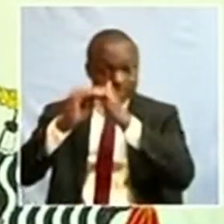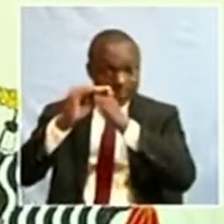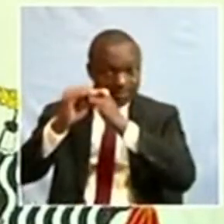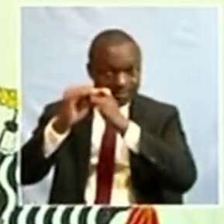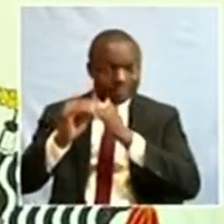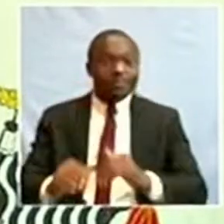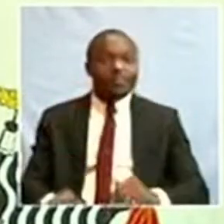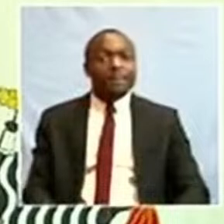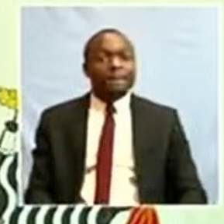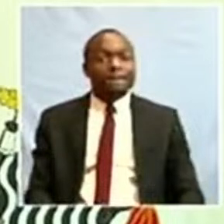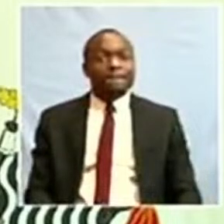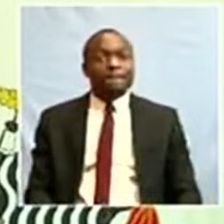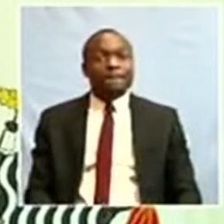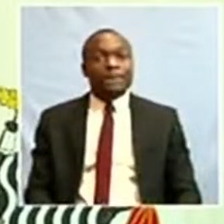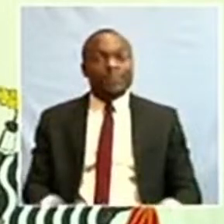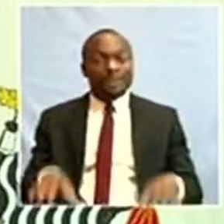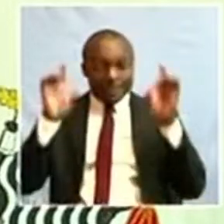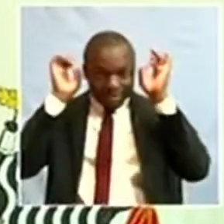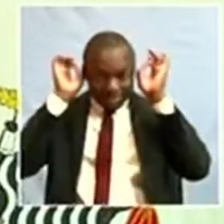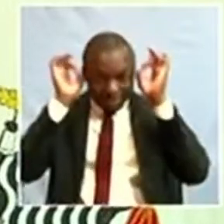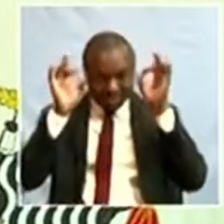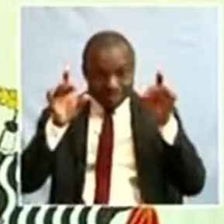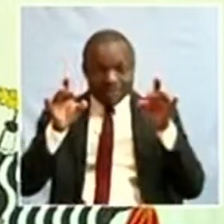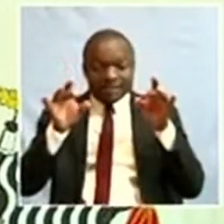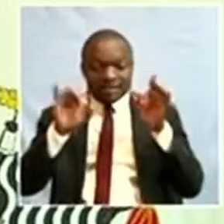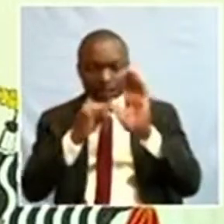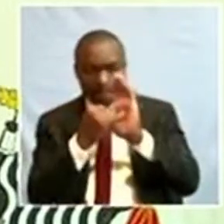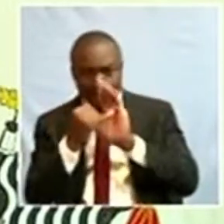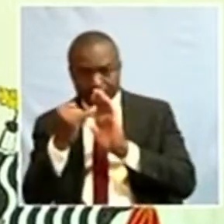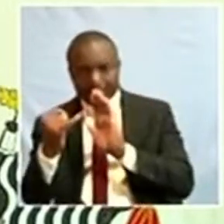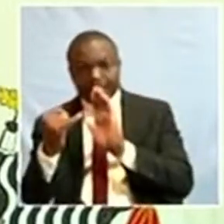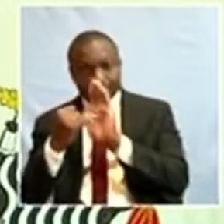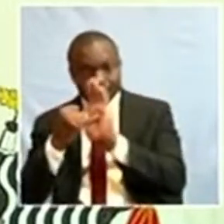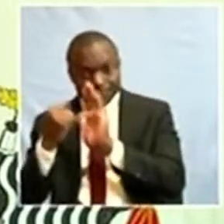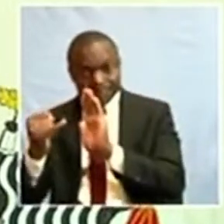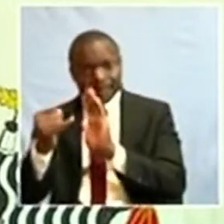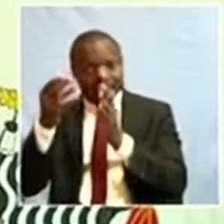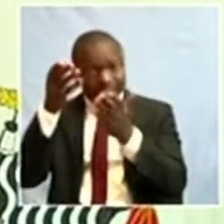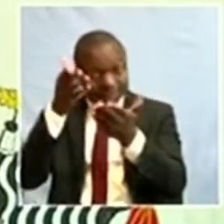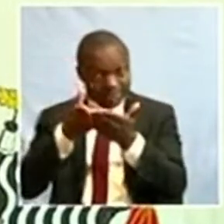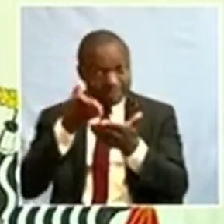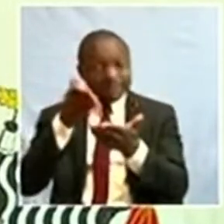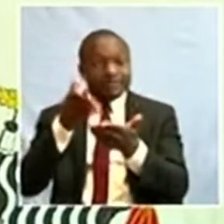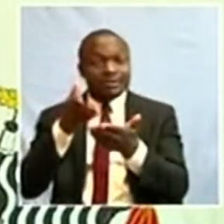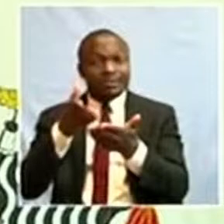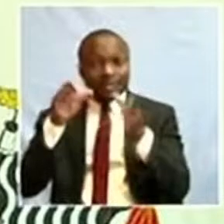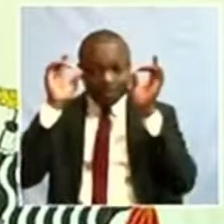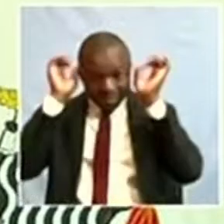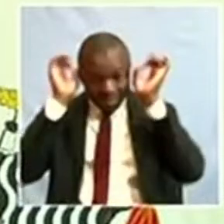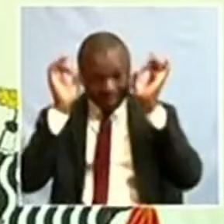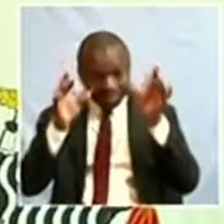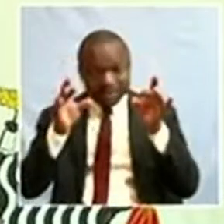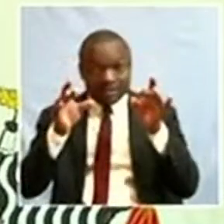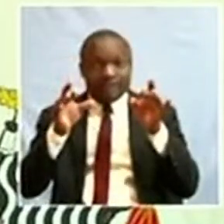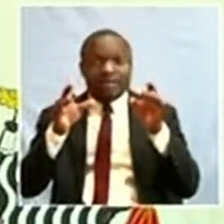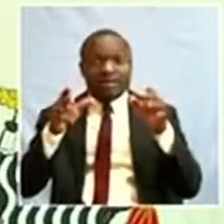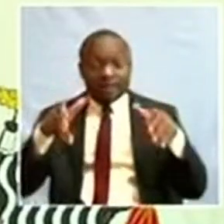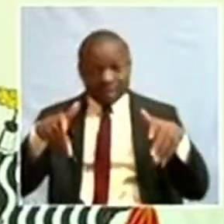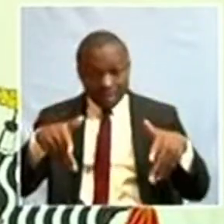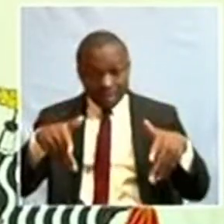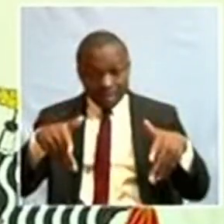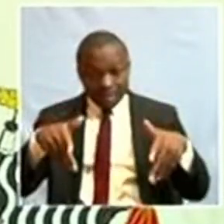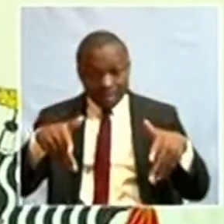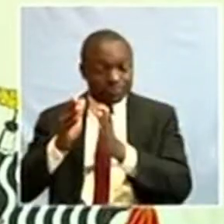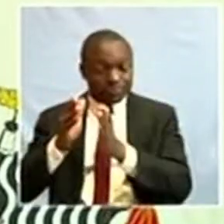where risks are also identified, and this is where these risks are the ones that enable the planning